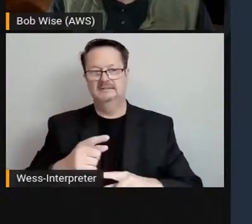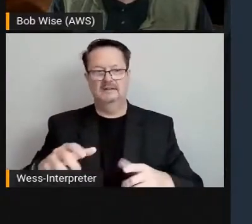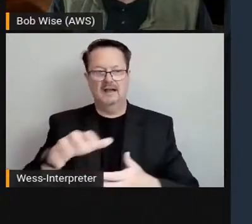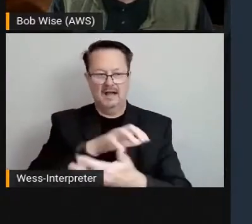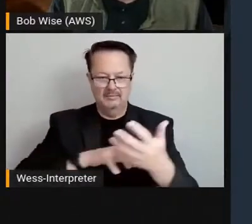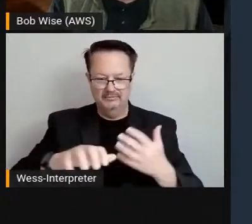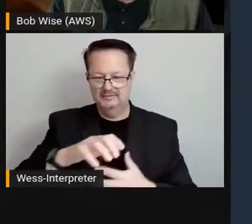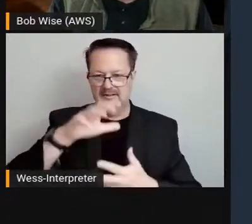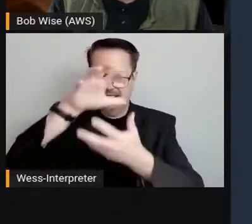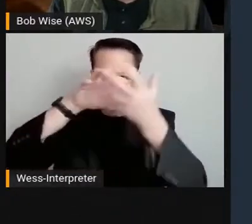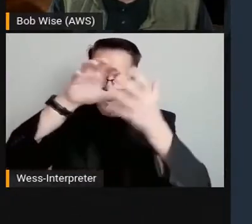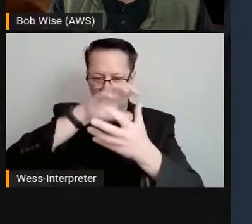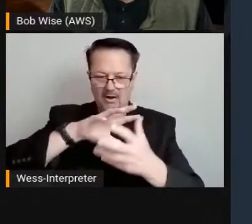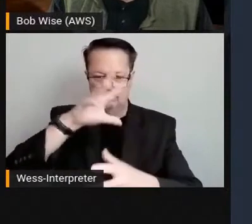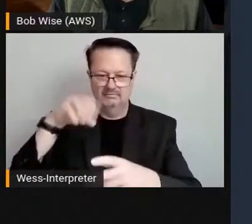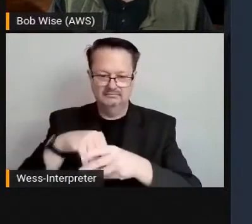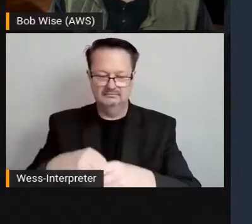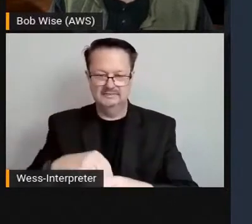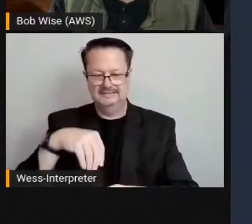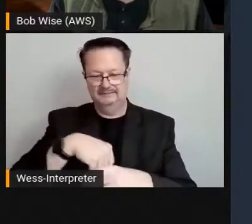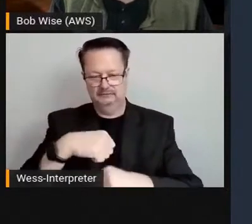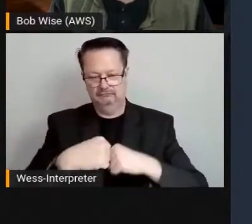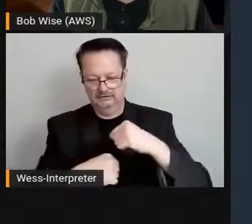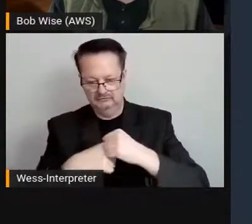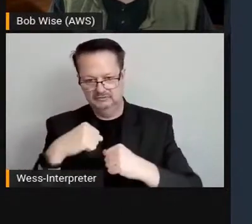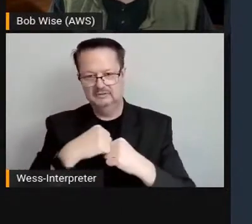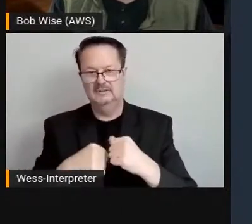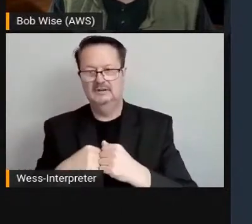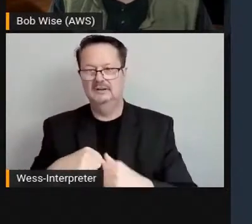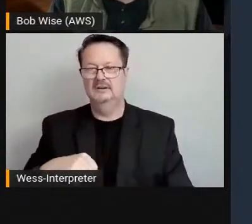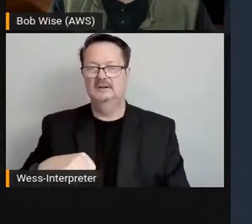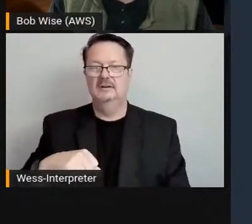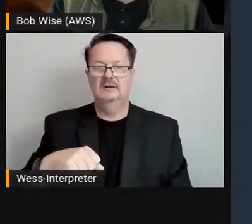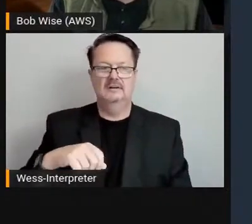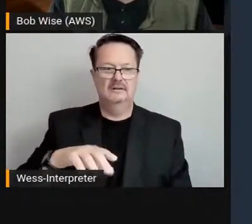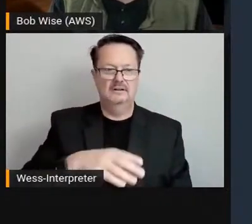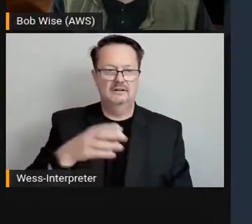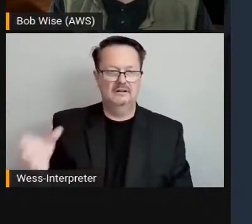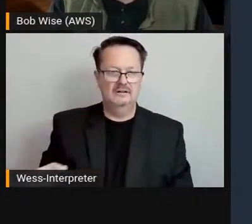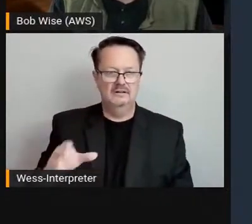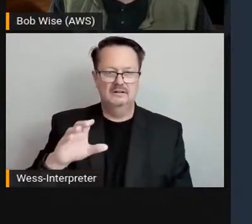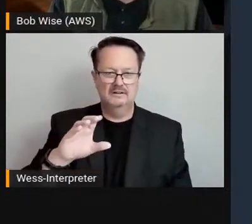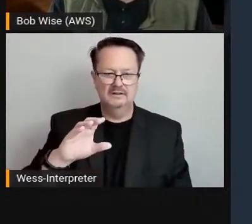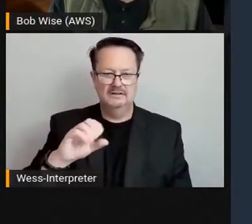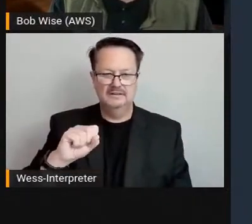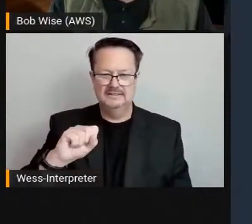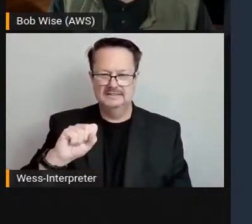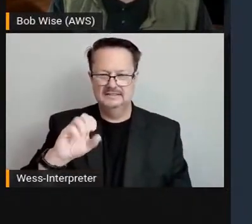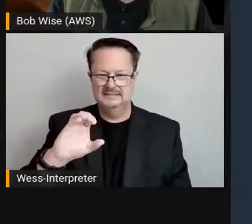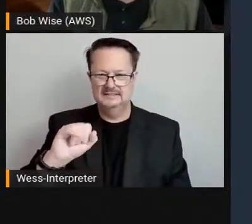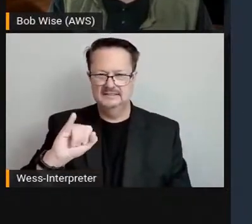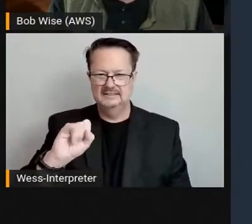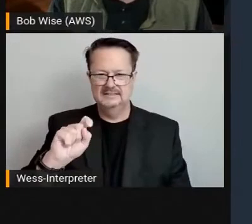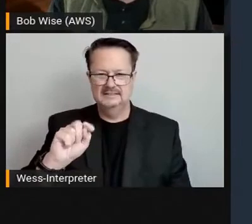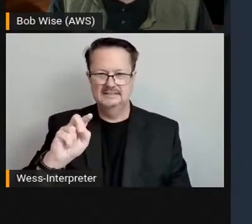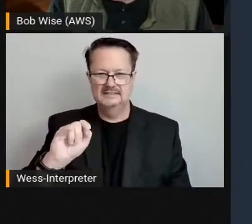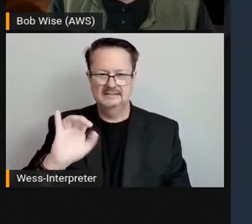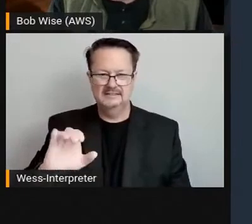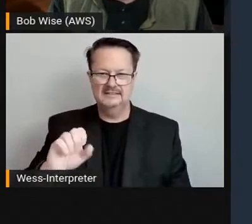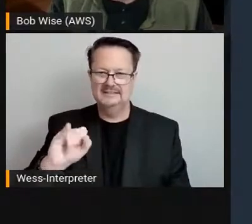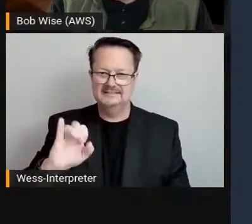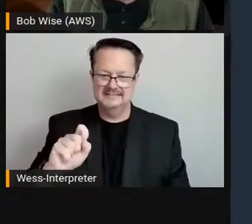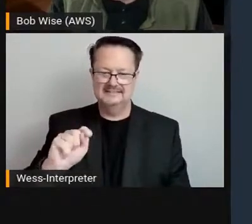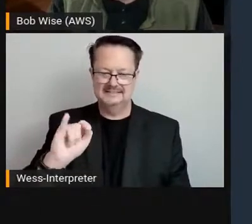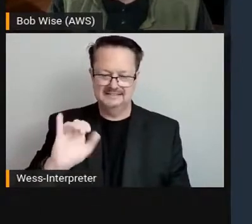infrastructure. Sysdig empowers organizations to secure containers, Kubernetes, and cloud services. Sysdig is a